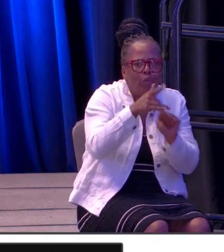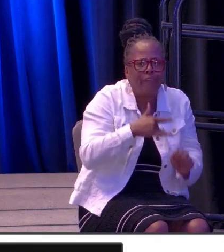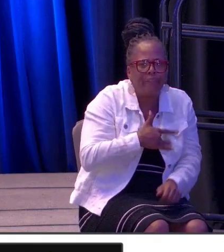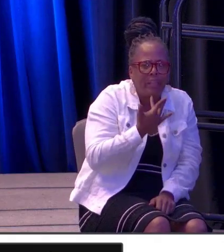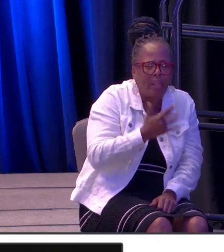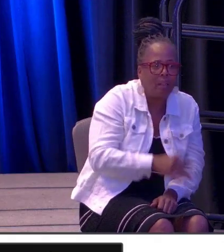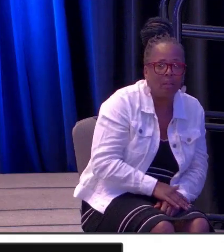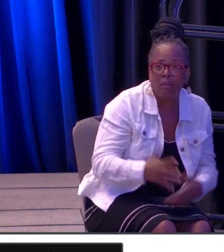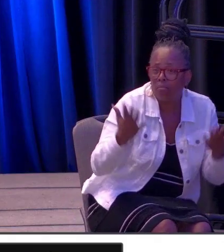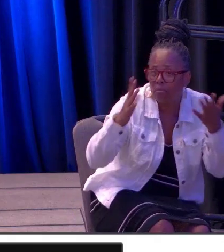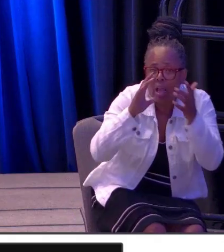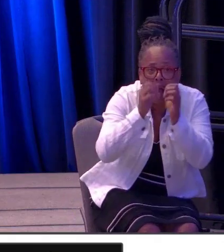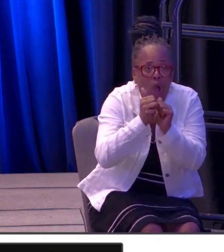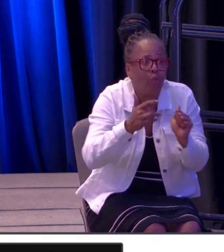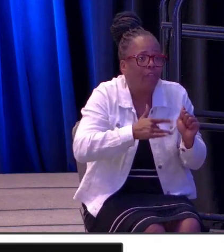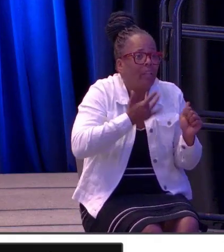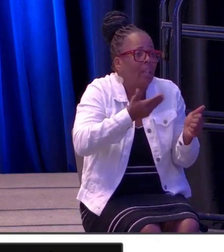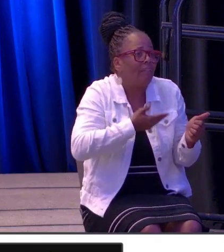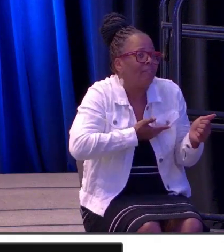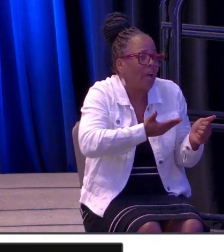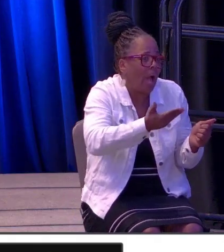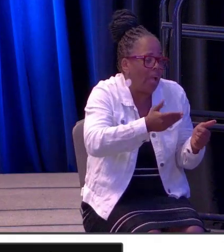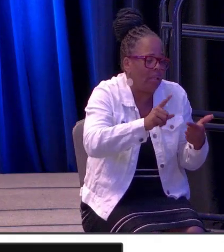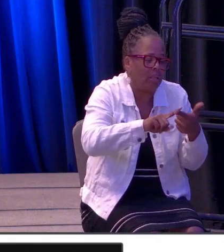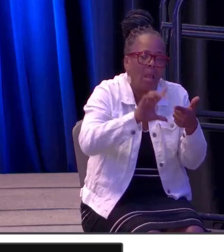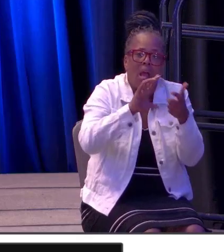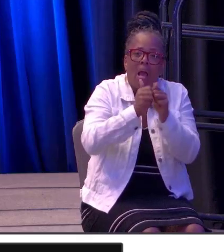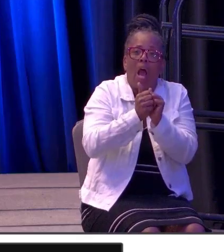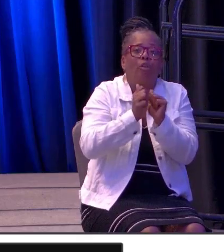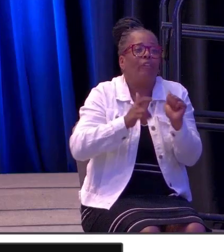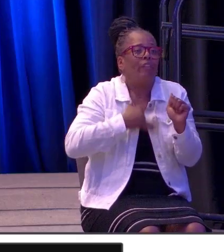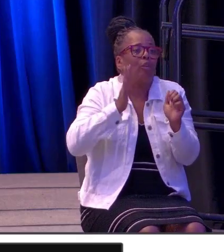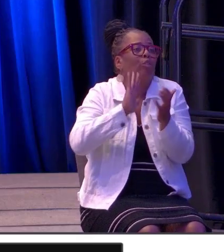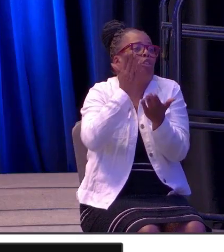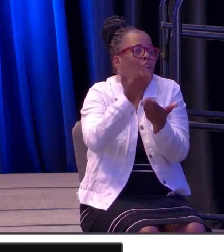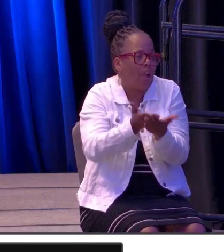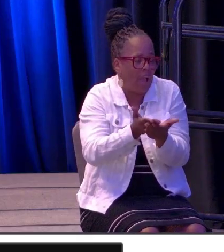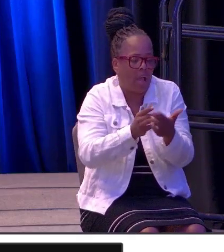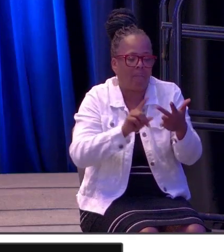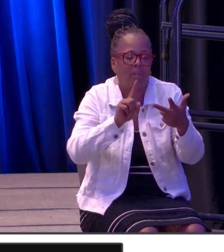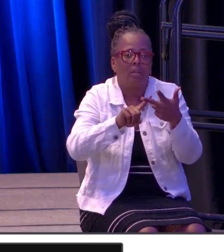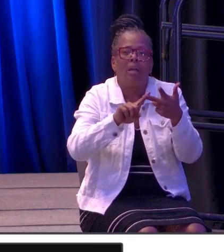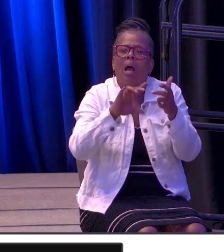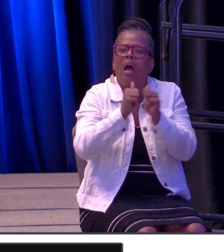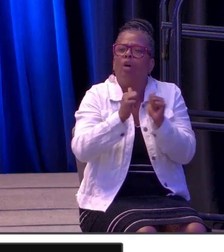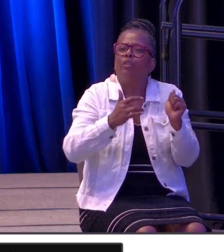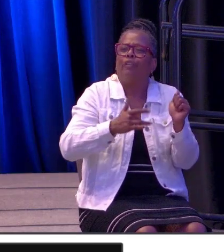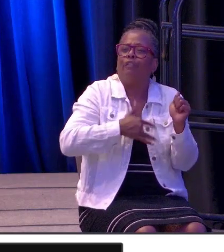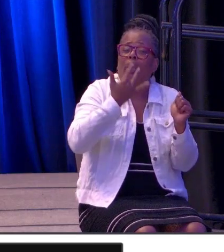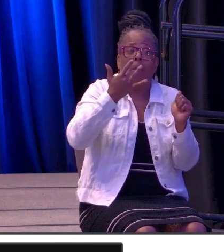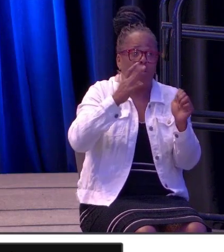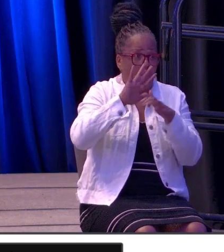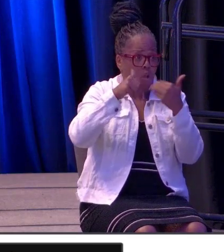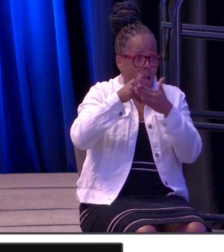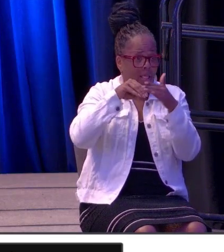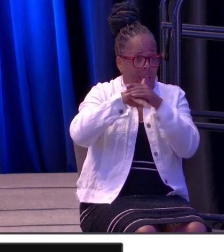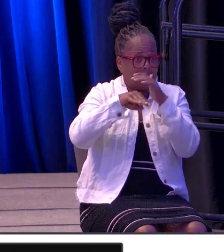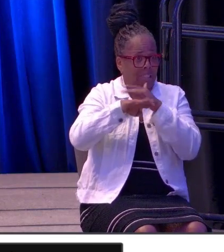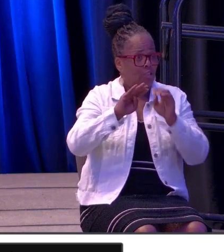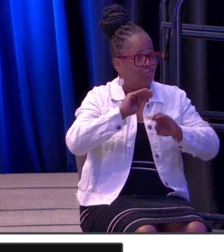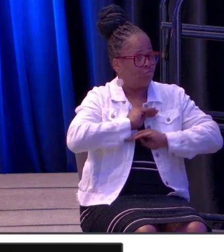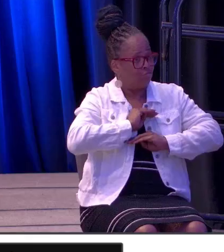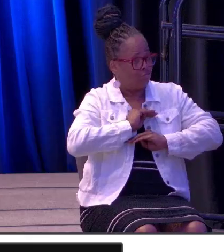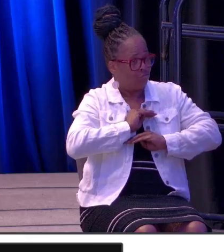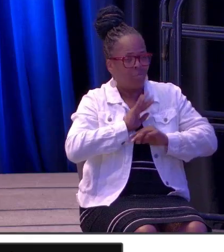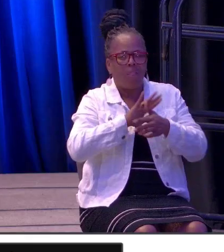how you feel invited, how do you feel while you're there, are you getting all your access needs met,